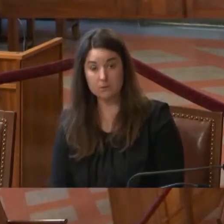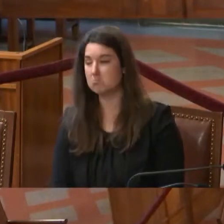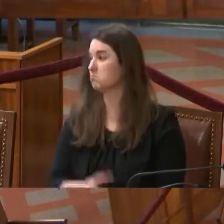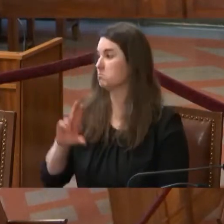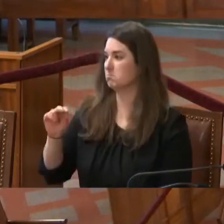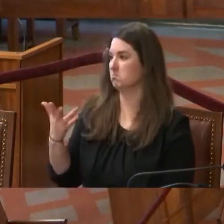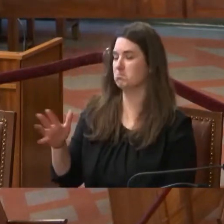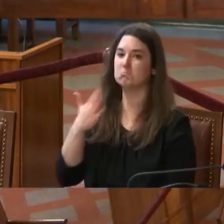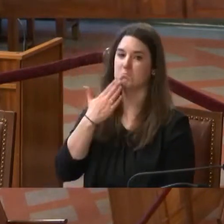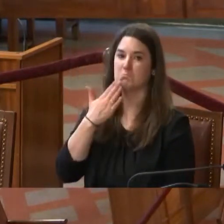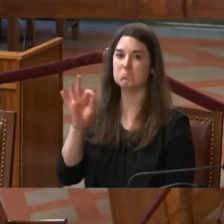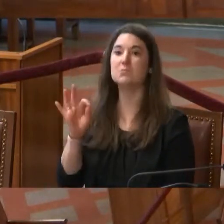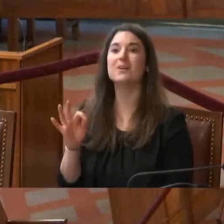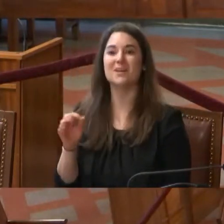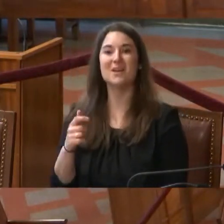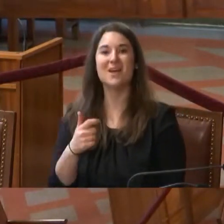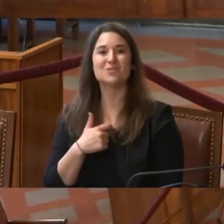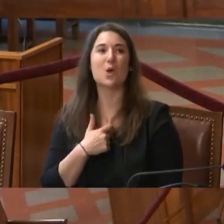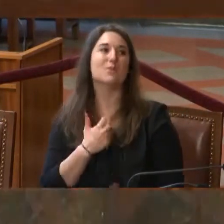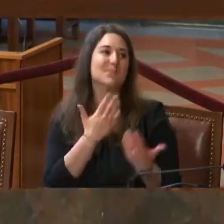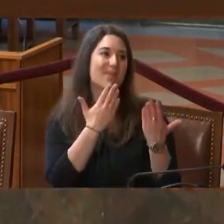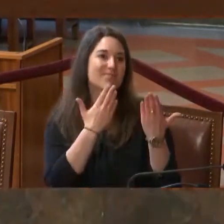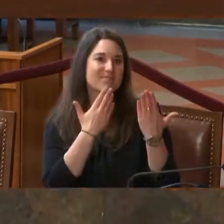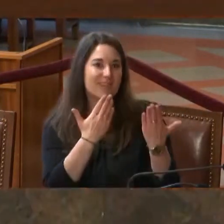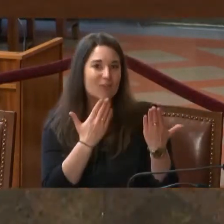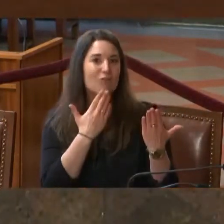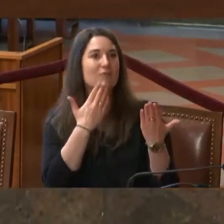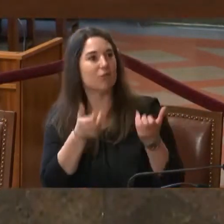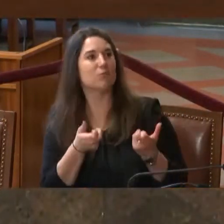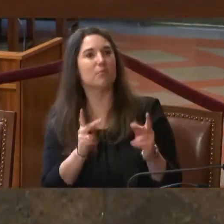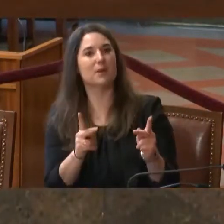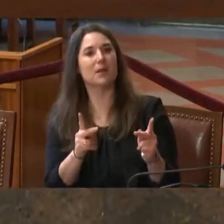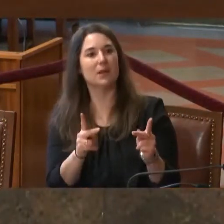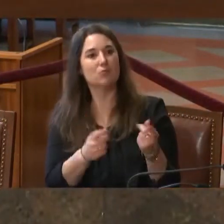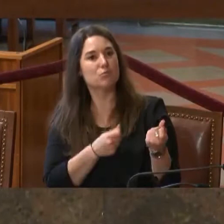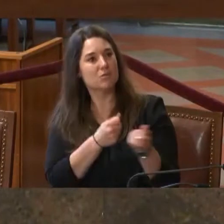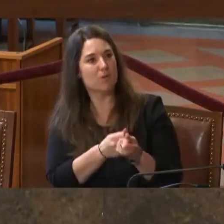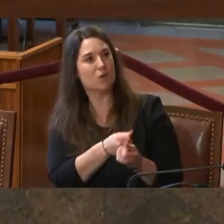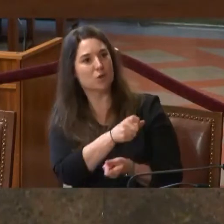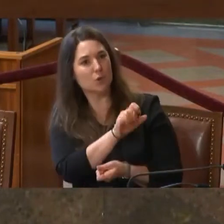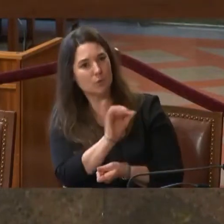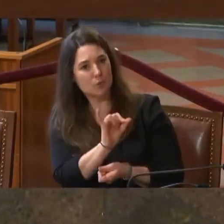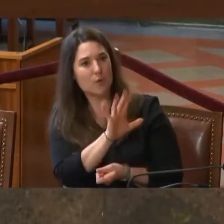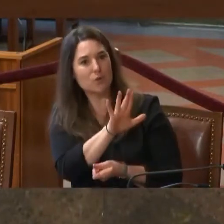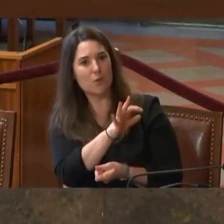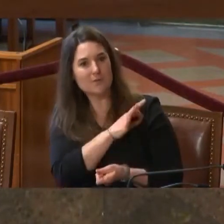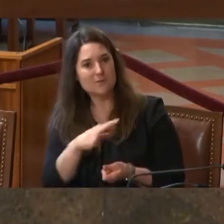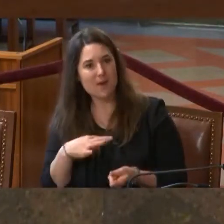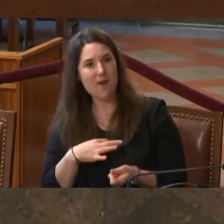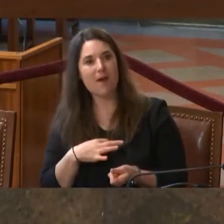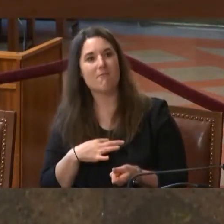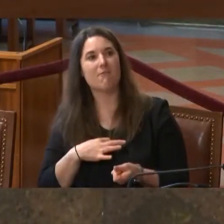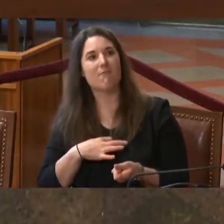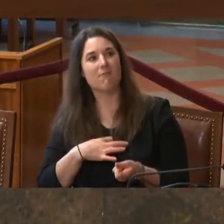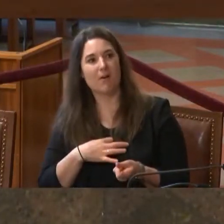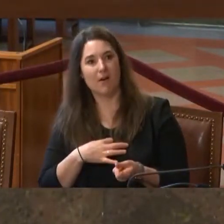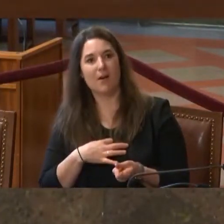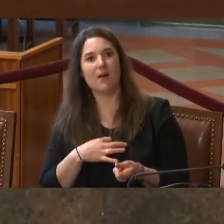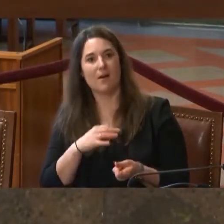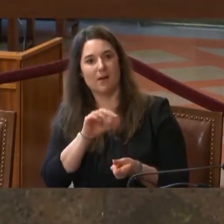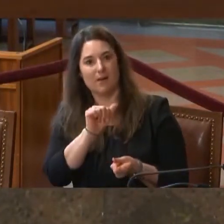No, I'm fine. Thanks. Okay, well, then I'd like to say thank you, and thank you for allowing me to sponsor with you, and for your staff